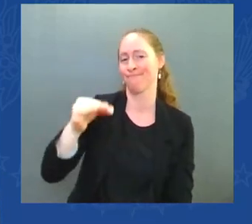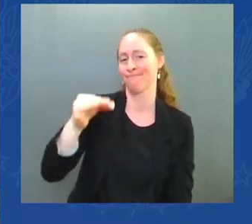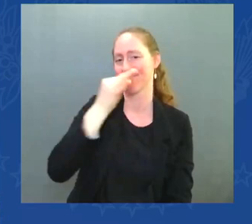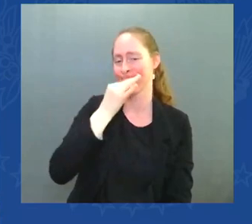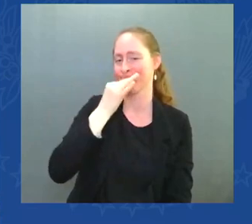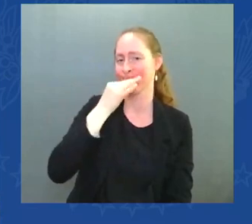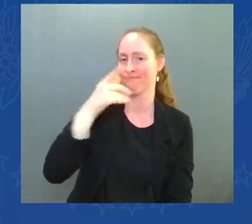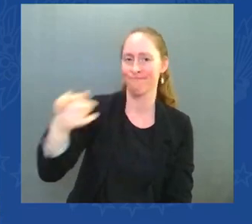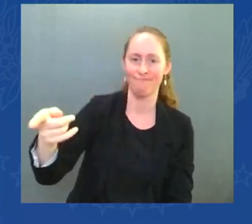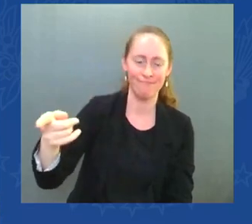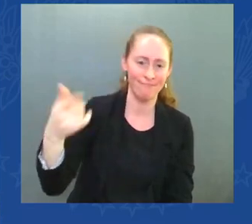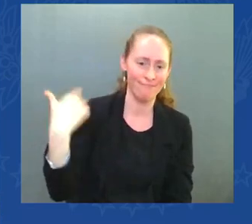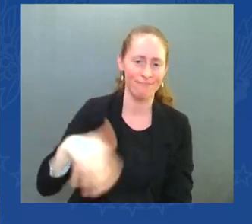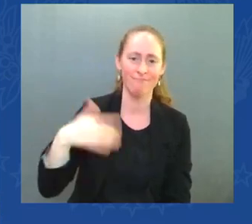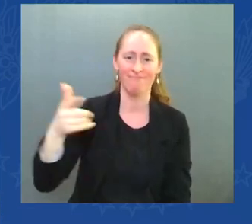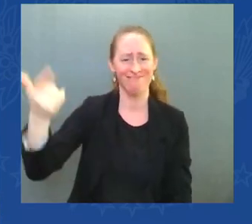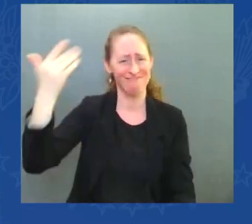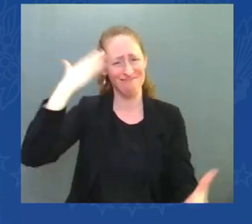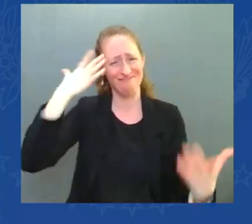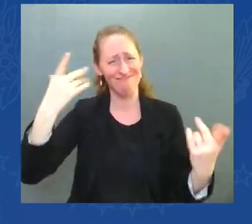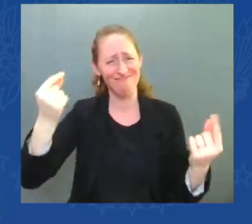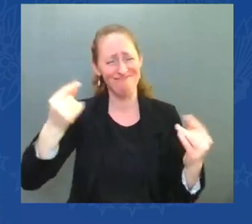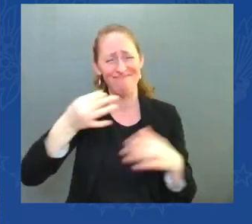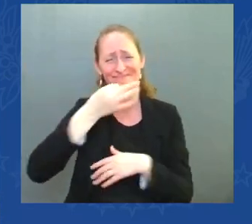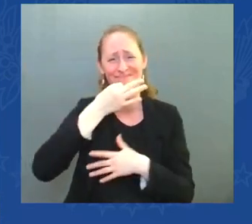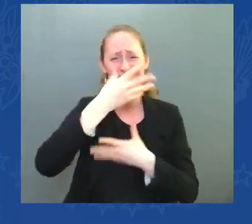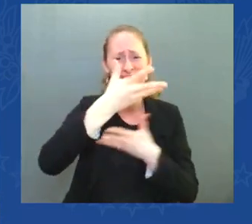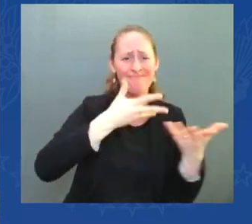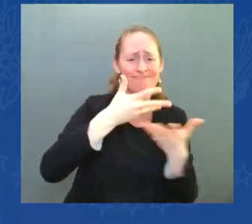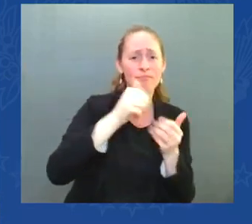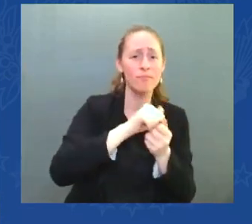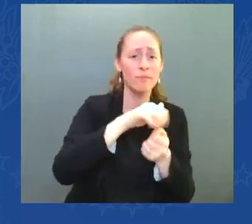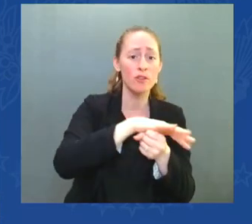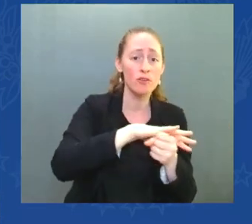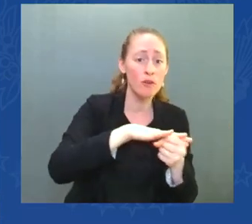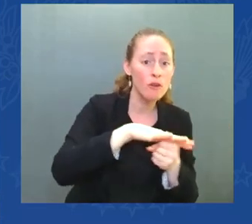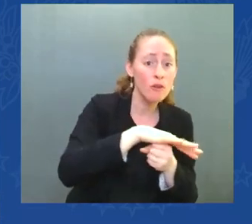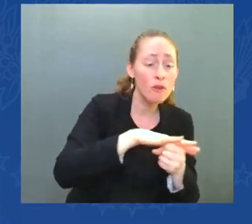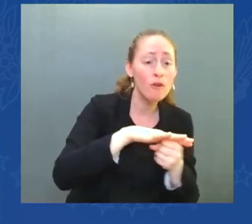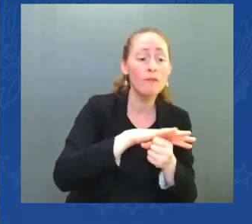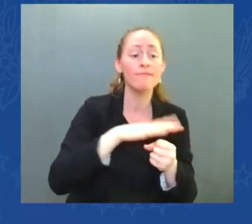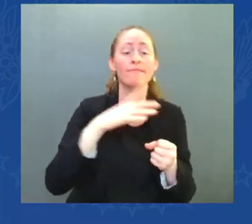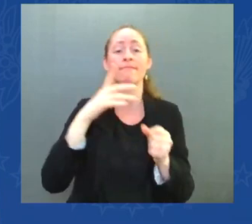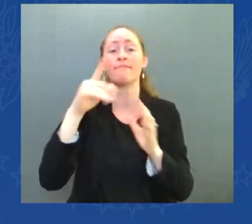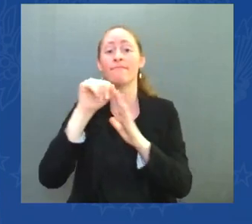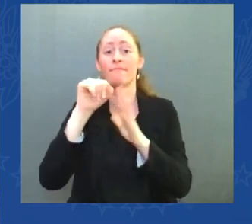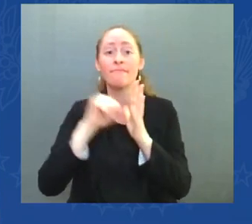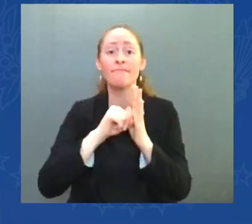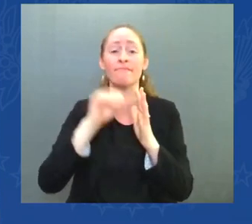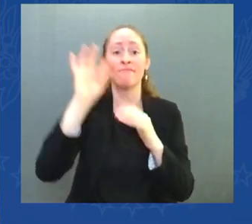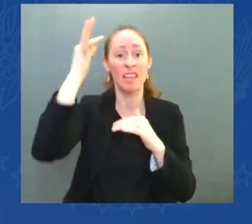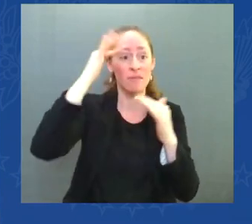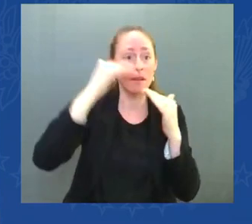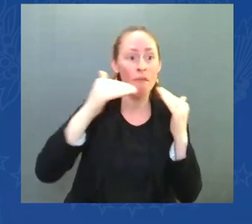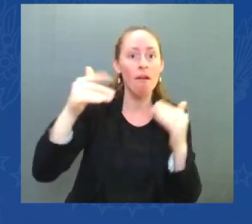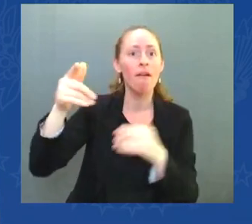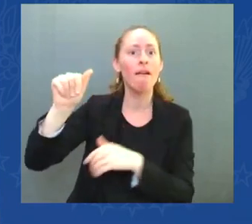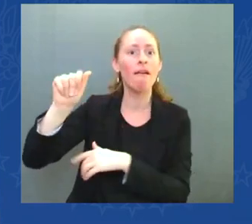local law enforcement, including AFT agents. And one of those was his case he was